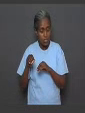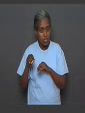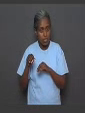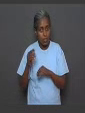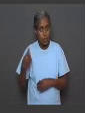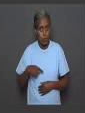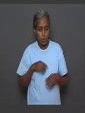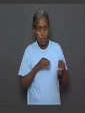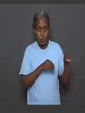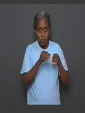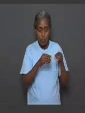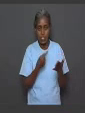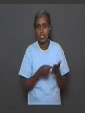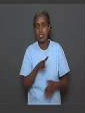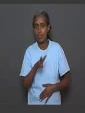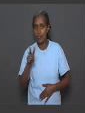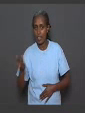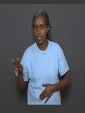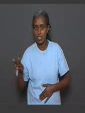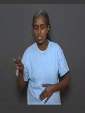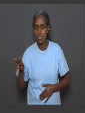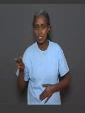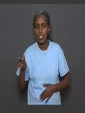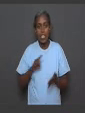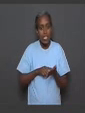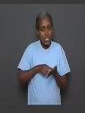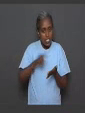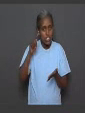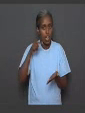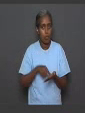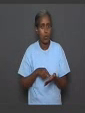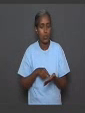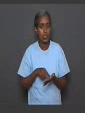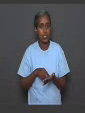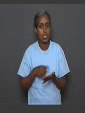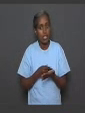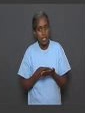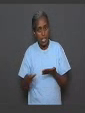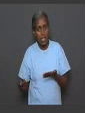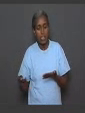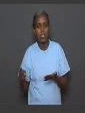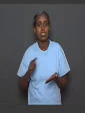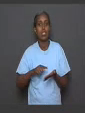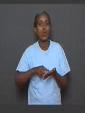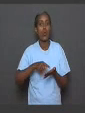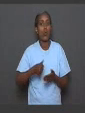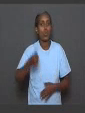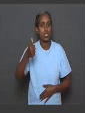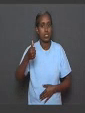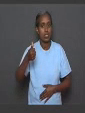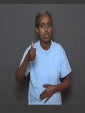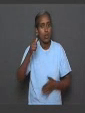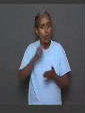to move this vector so that its initial point lay at the origin, what do